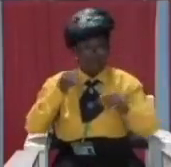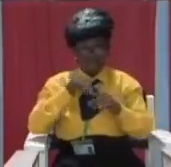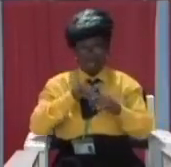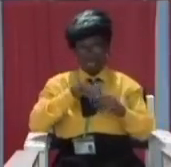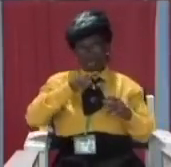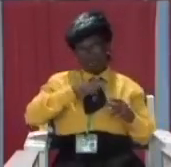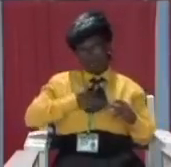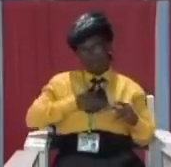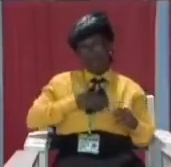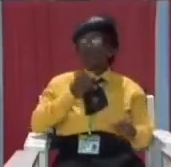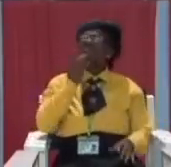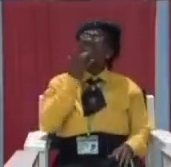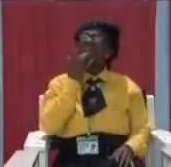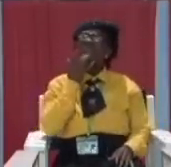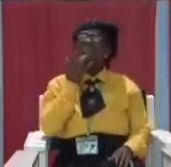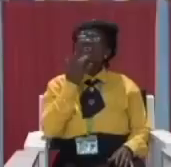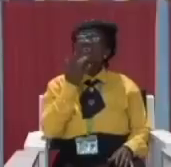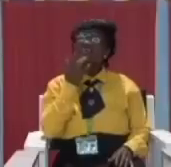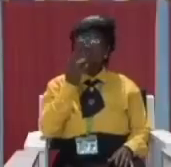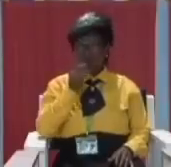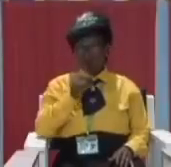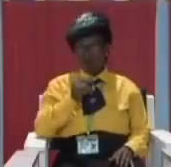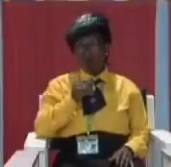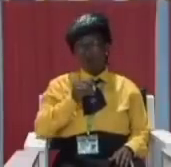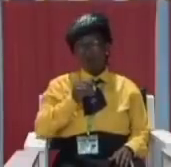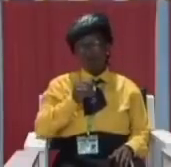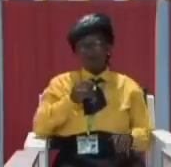Let what had been headwind